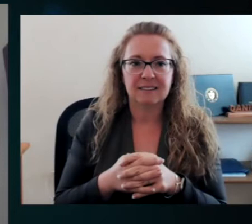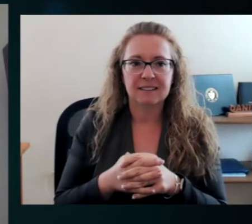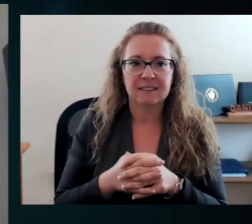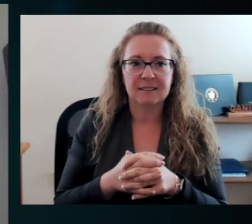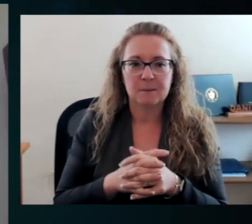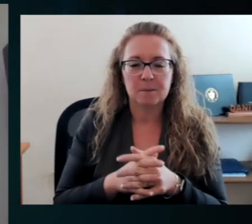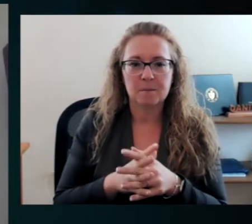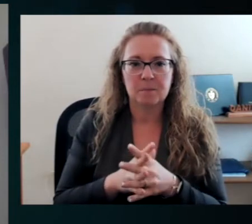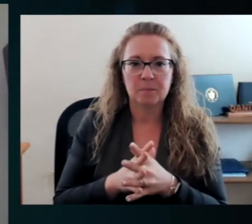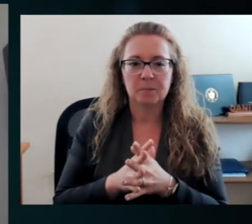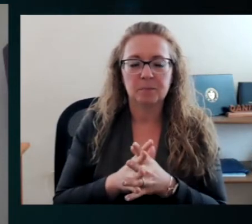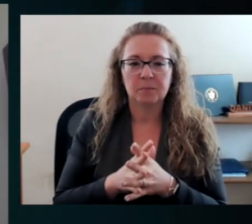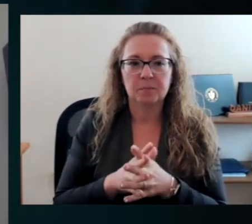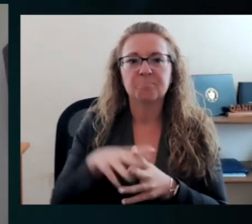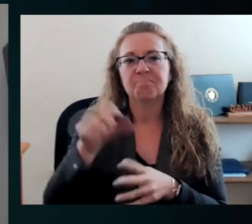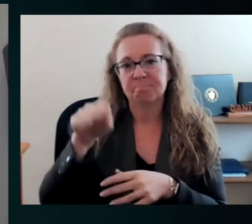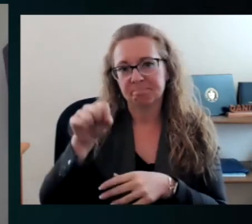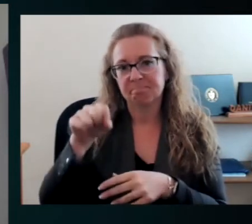yeah,